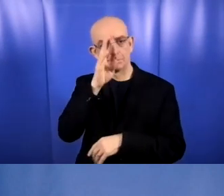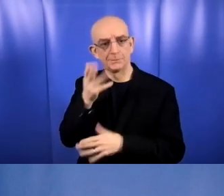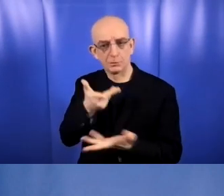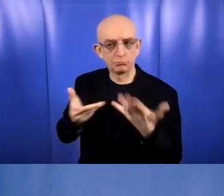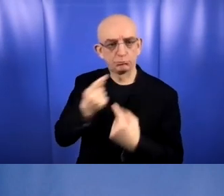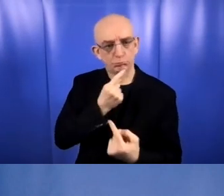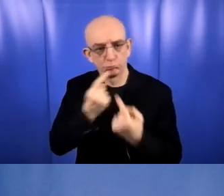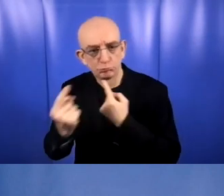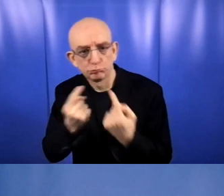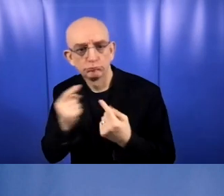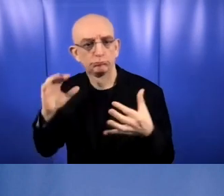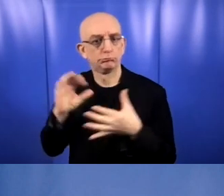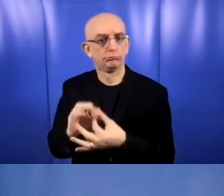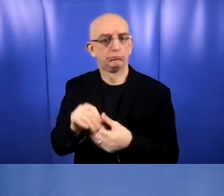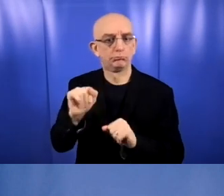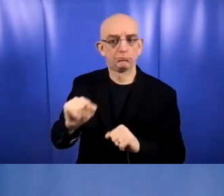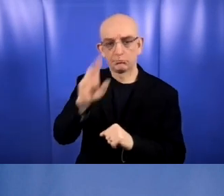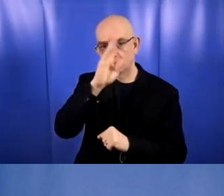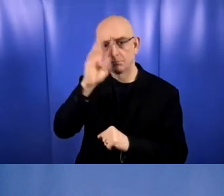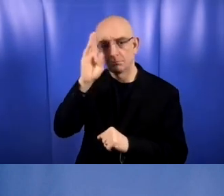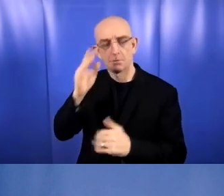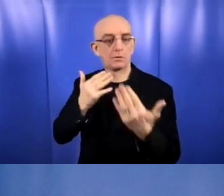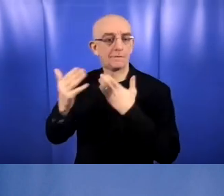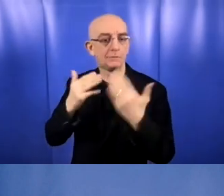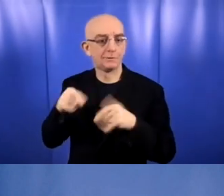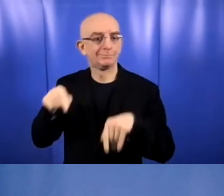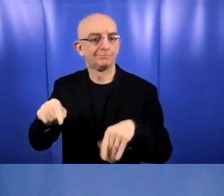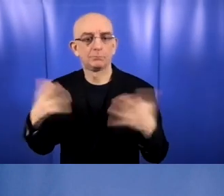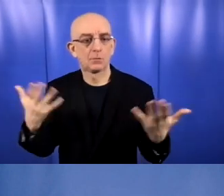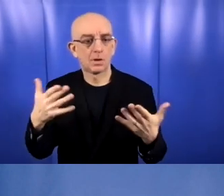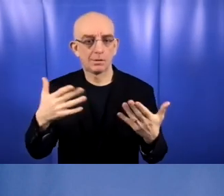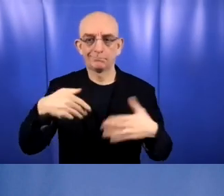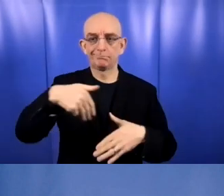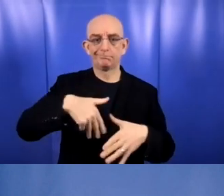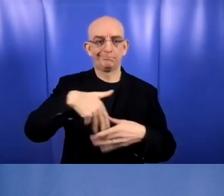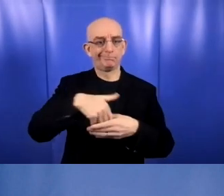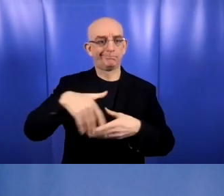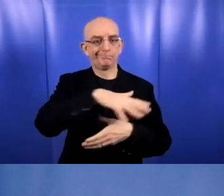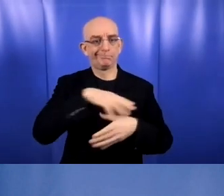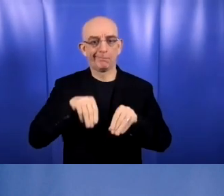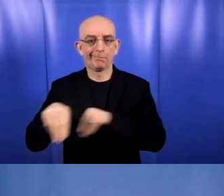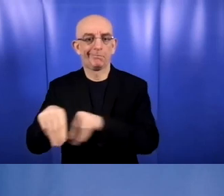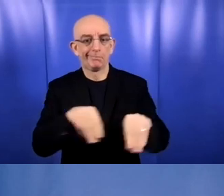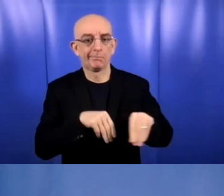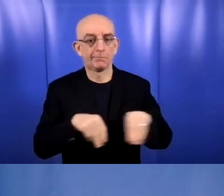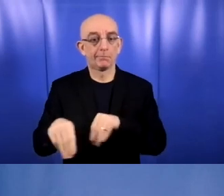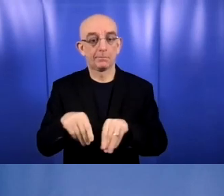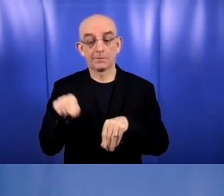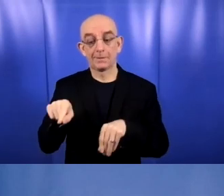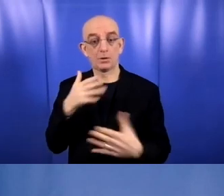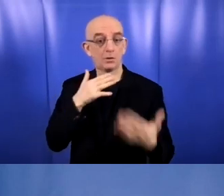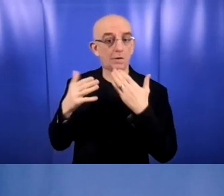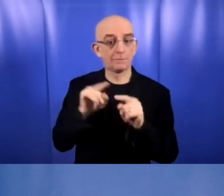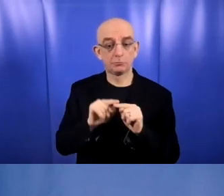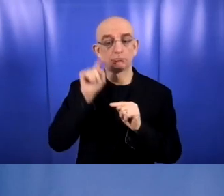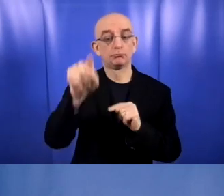there have also been a number of articles published in the Journal of Development Economics from last